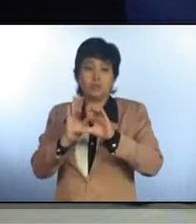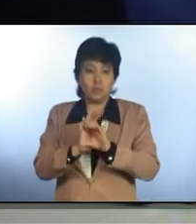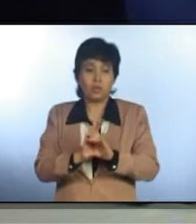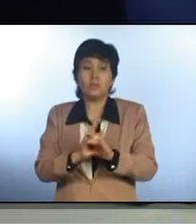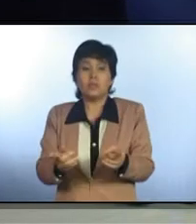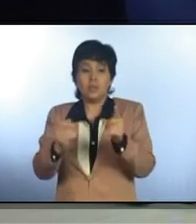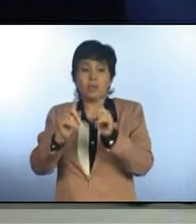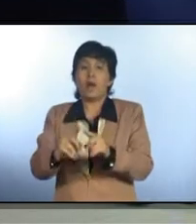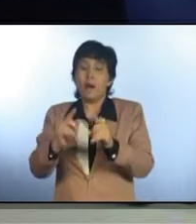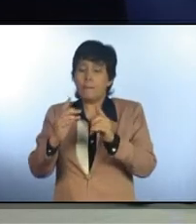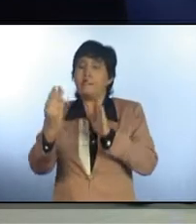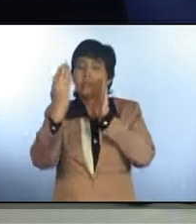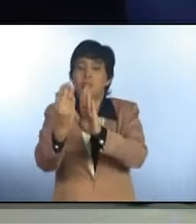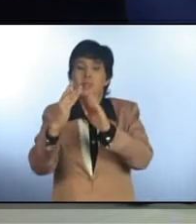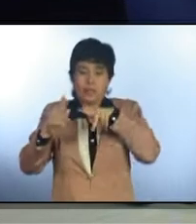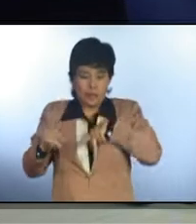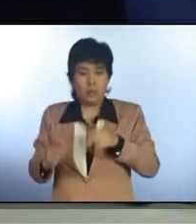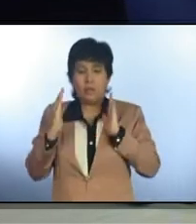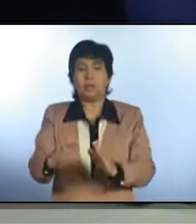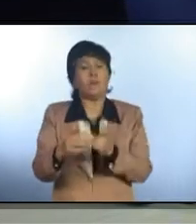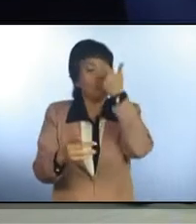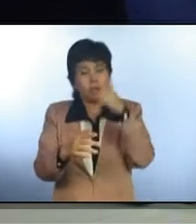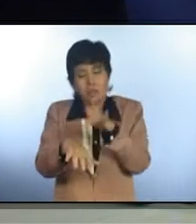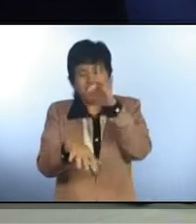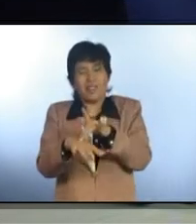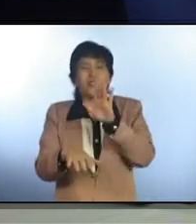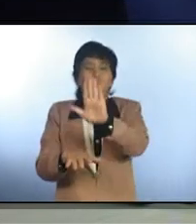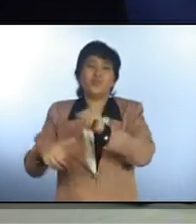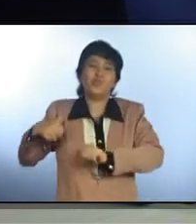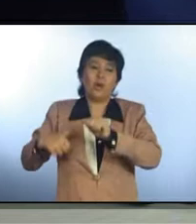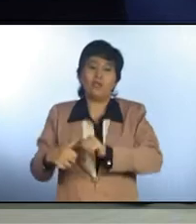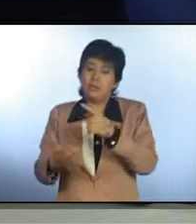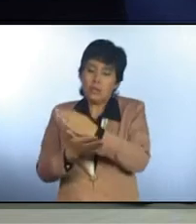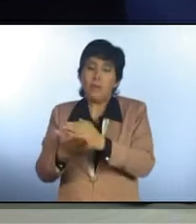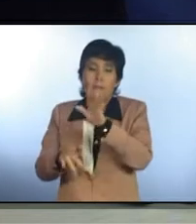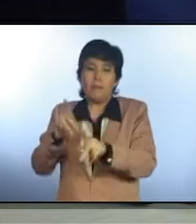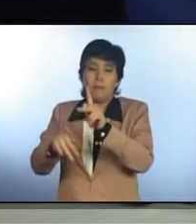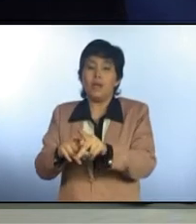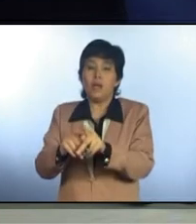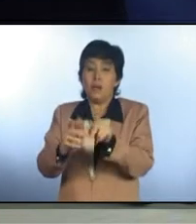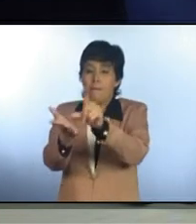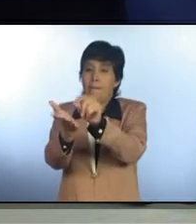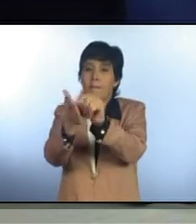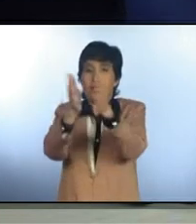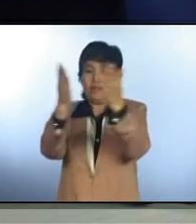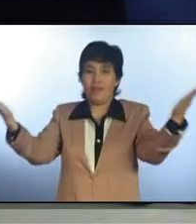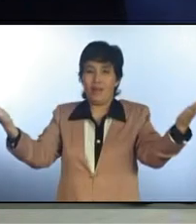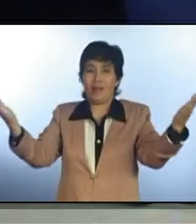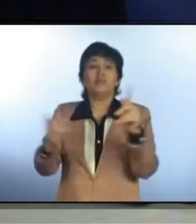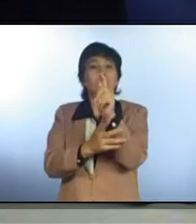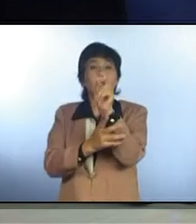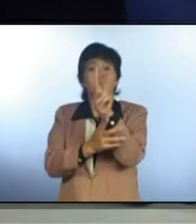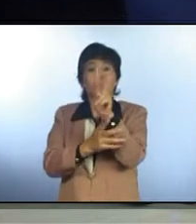they would have a personal approach. They want to touch your heart. But some people, they would choose to use a media as a channel